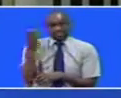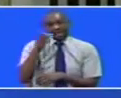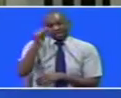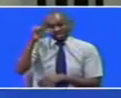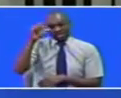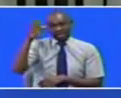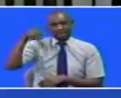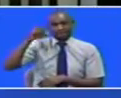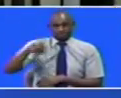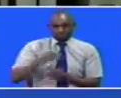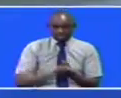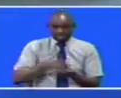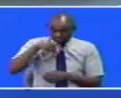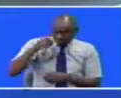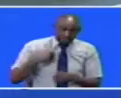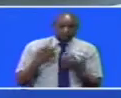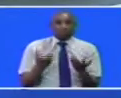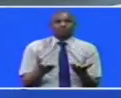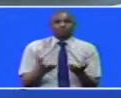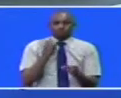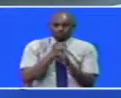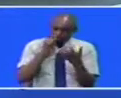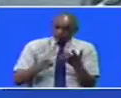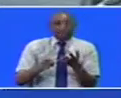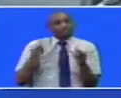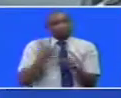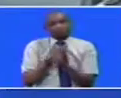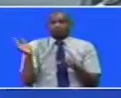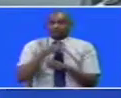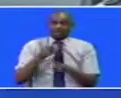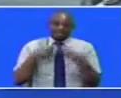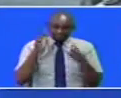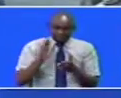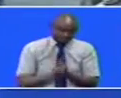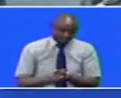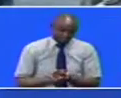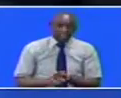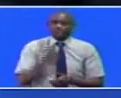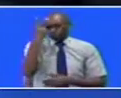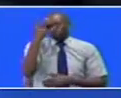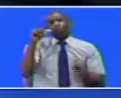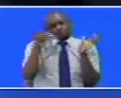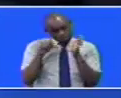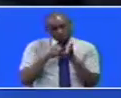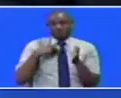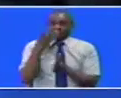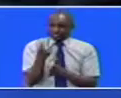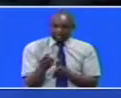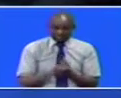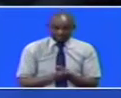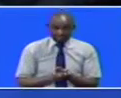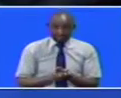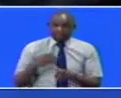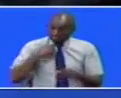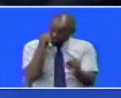here in Quebec, it isn't likely he will ever be able to practice. There are too many problems for me to get the equivalent degree